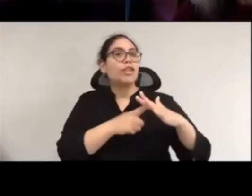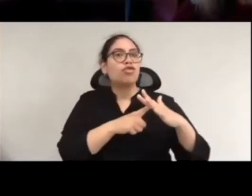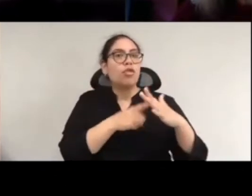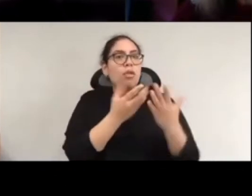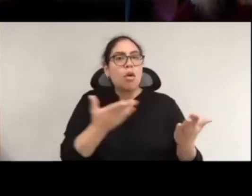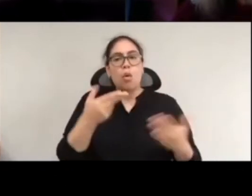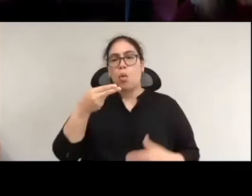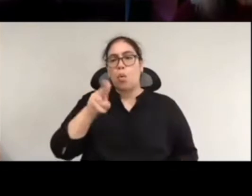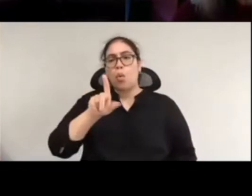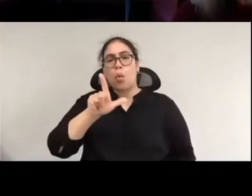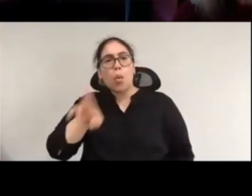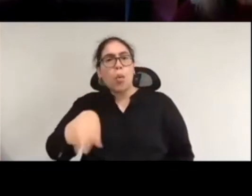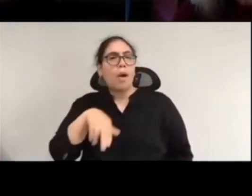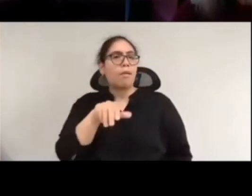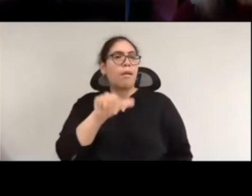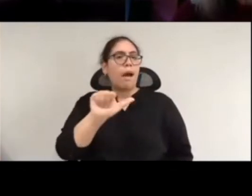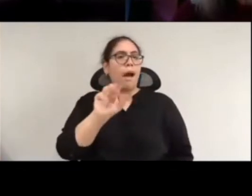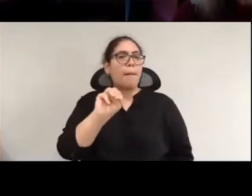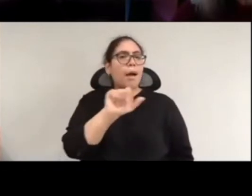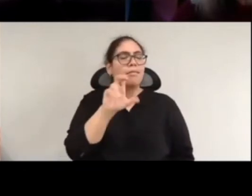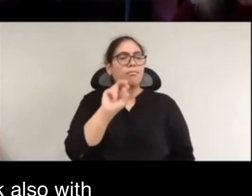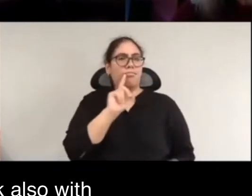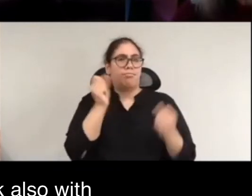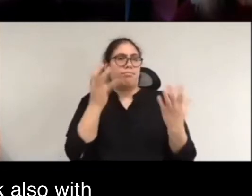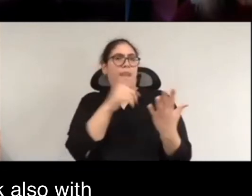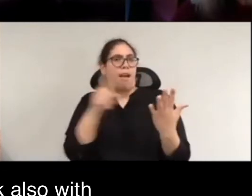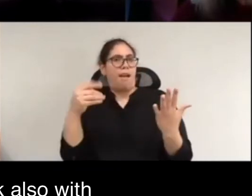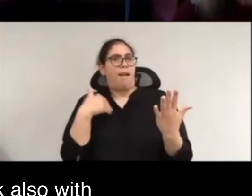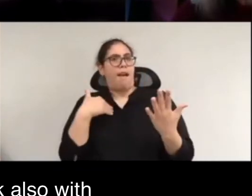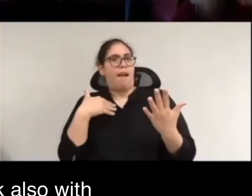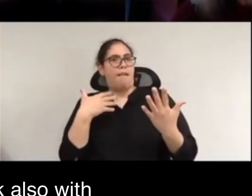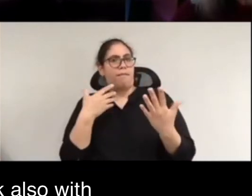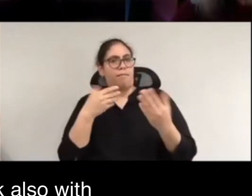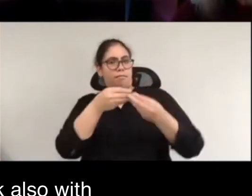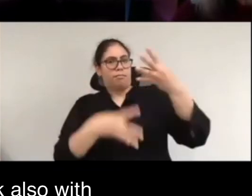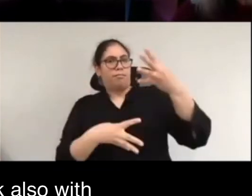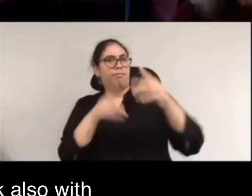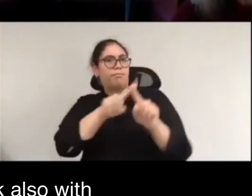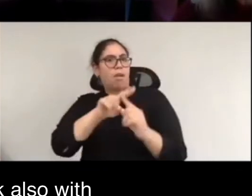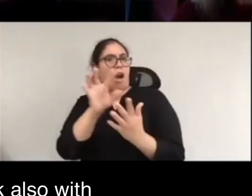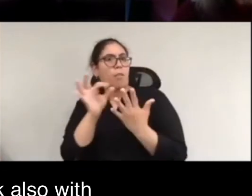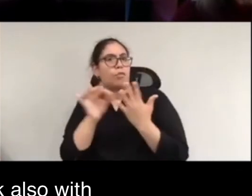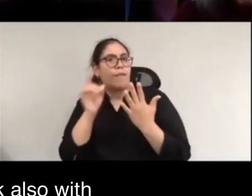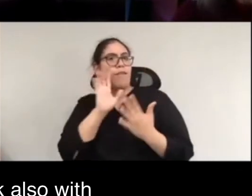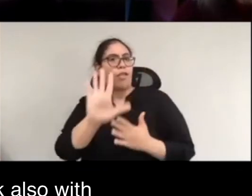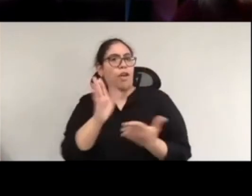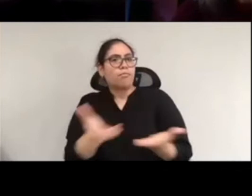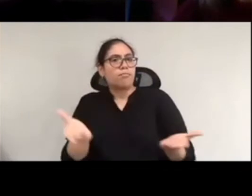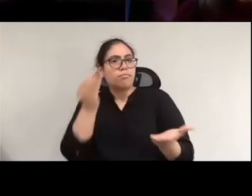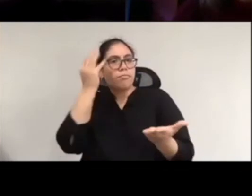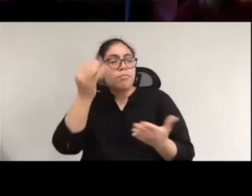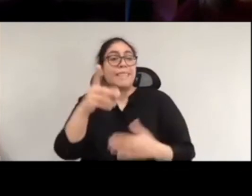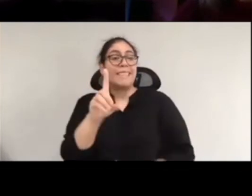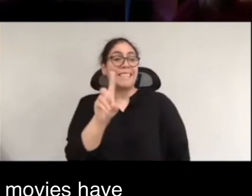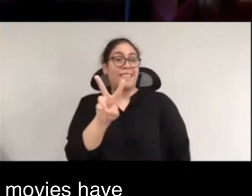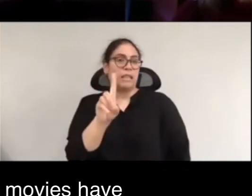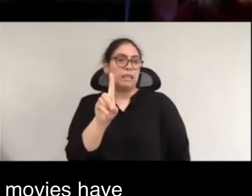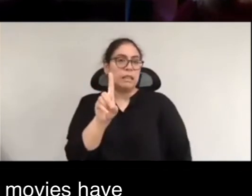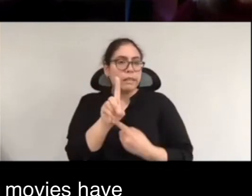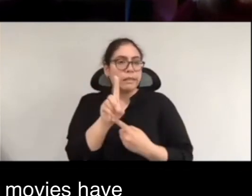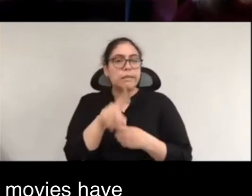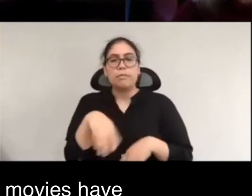Amazon, most of the streamers have it on their original content. And I think also with the DVD and Blu-rays,